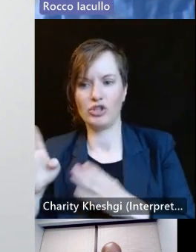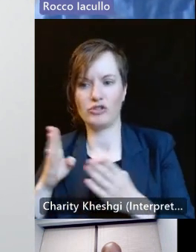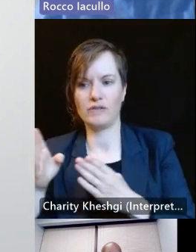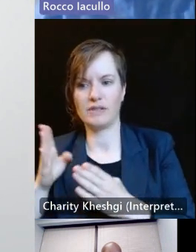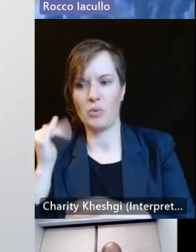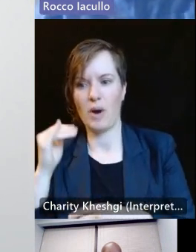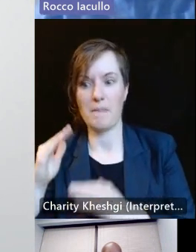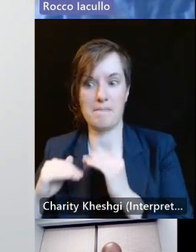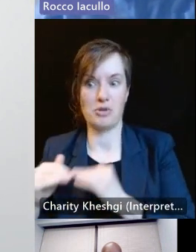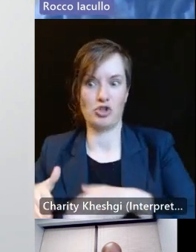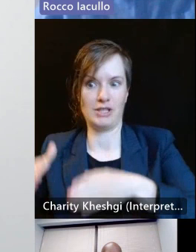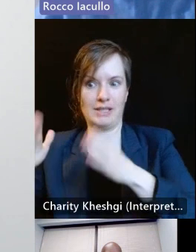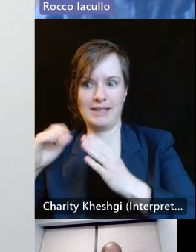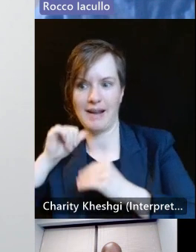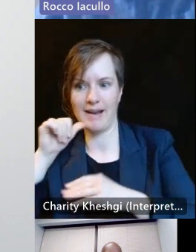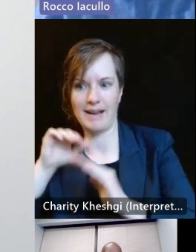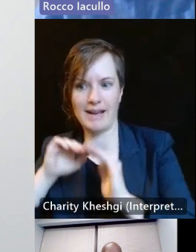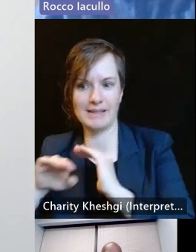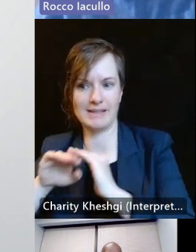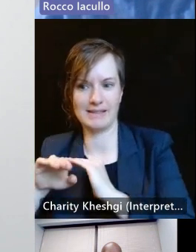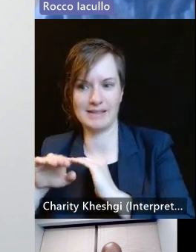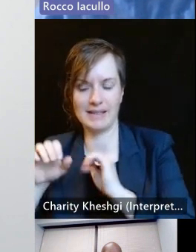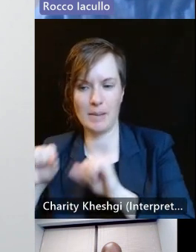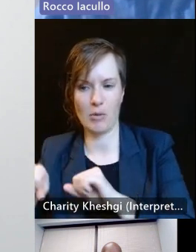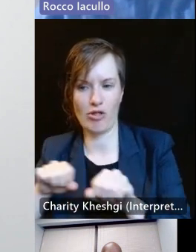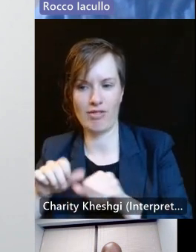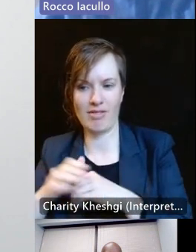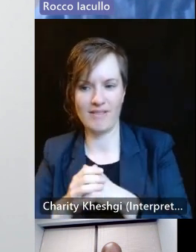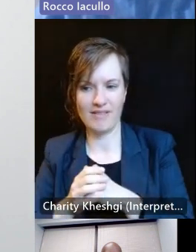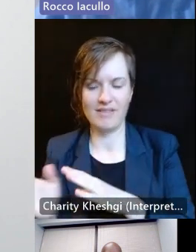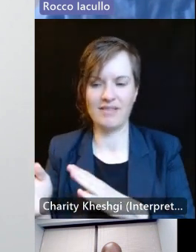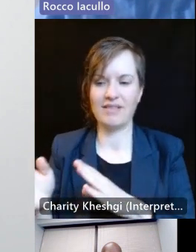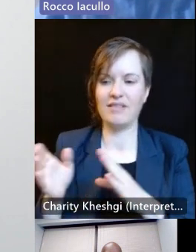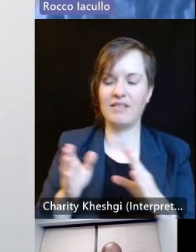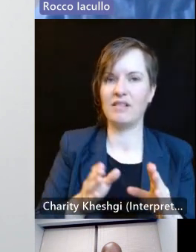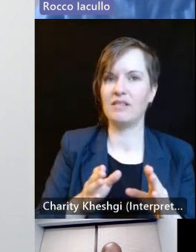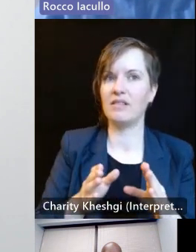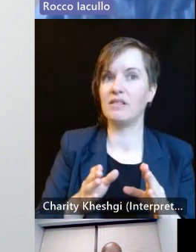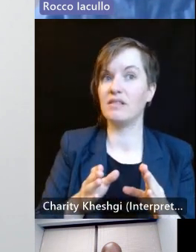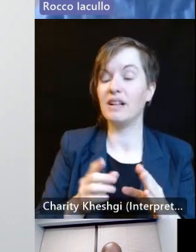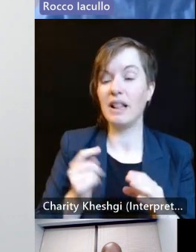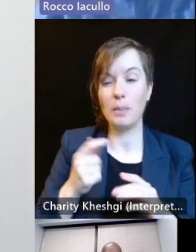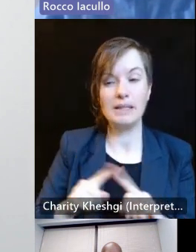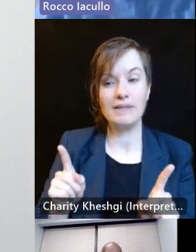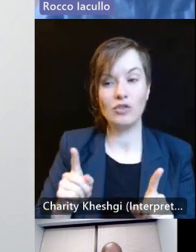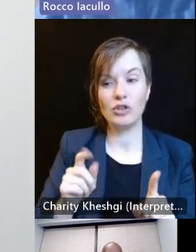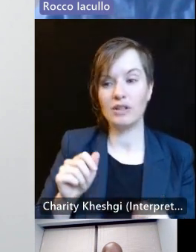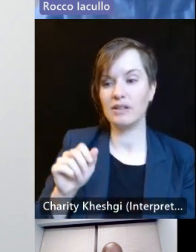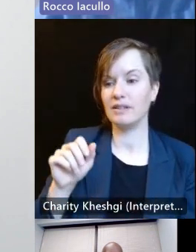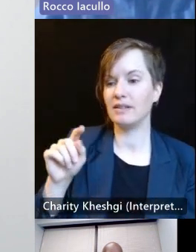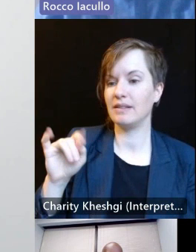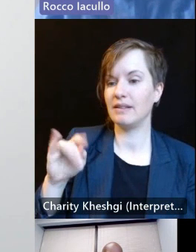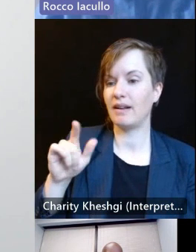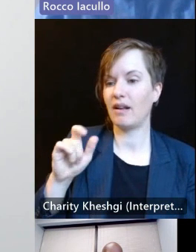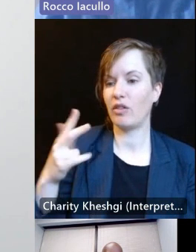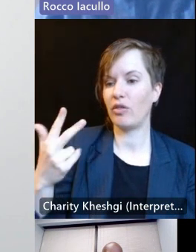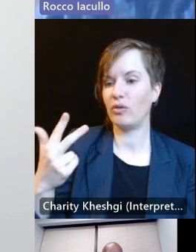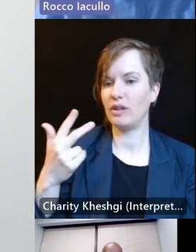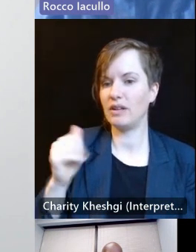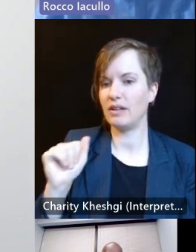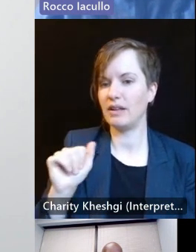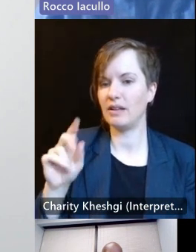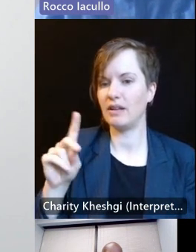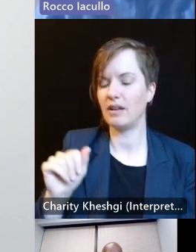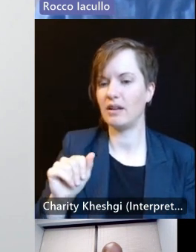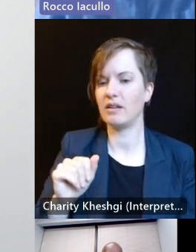albeit somewhat different, under Title III of the ADA, public accommodations have an obligation to remove